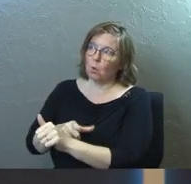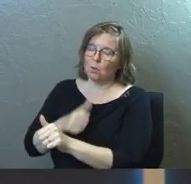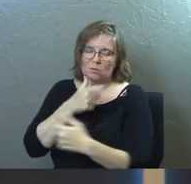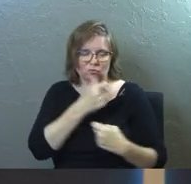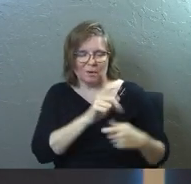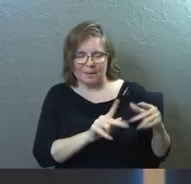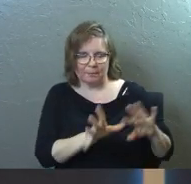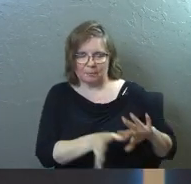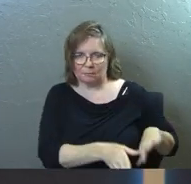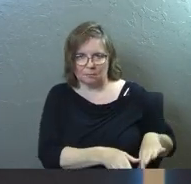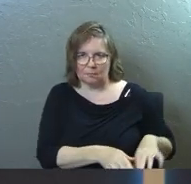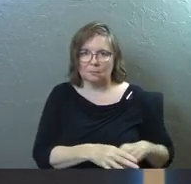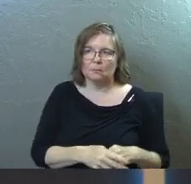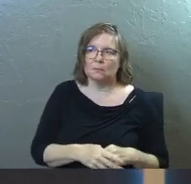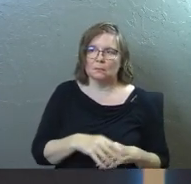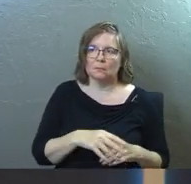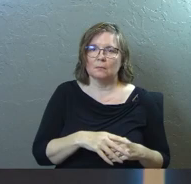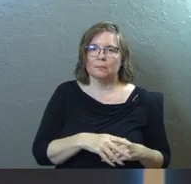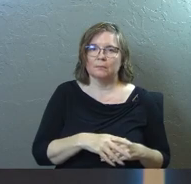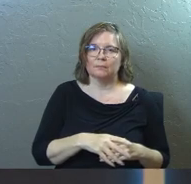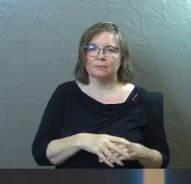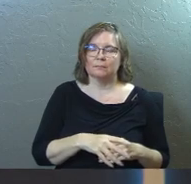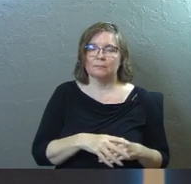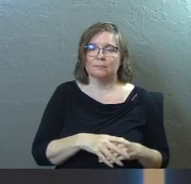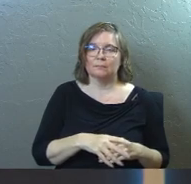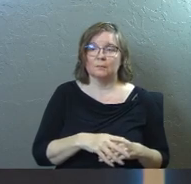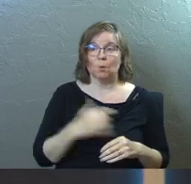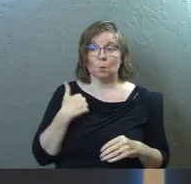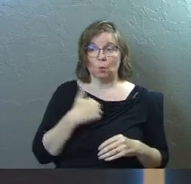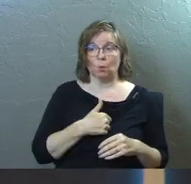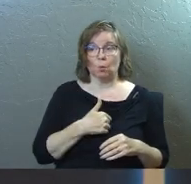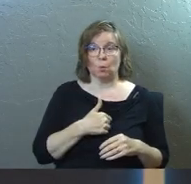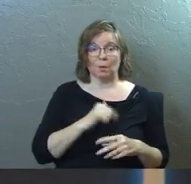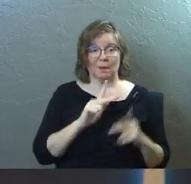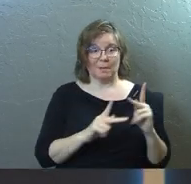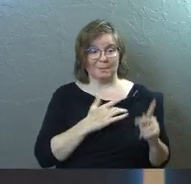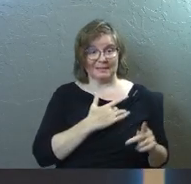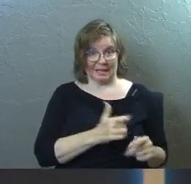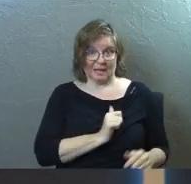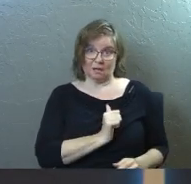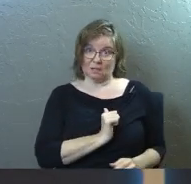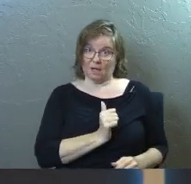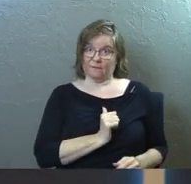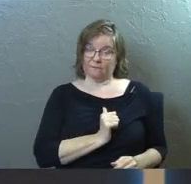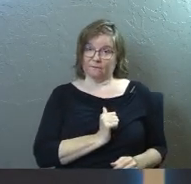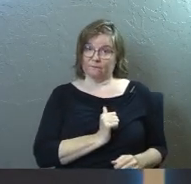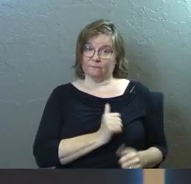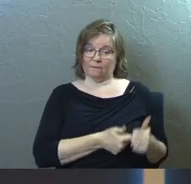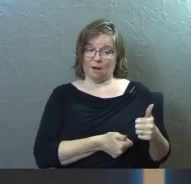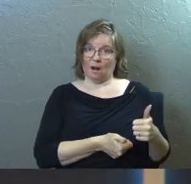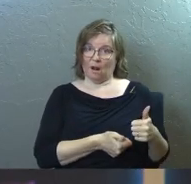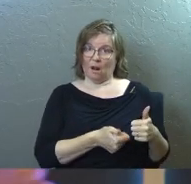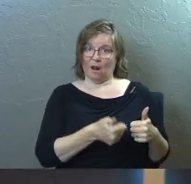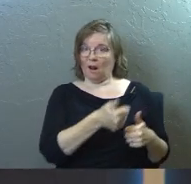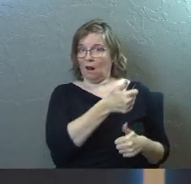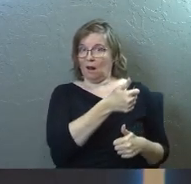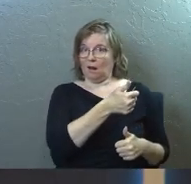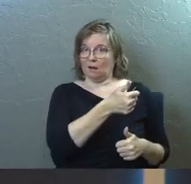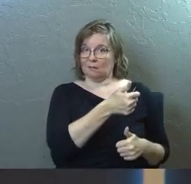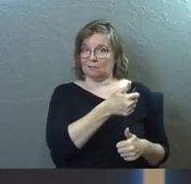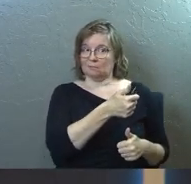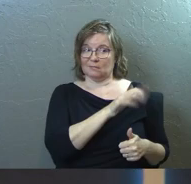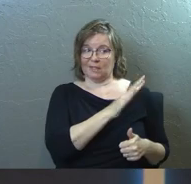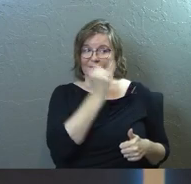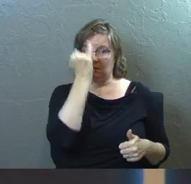refuge in the Lord than to trust in princes." We place other people, including ourselves, and our own opinions or their opinions